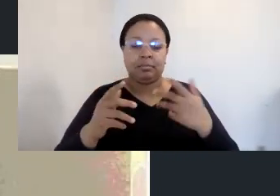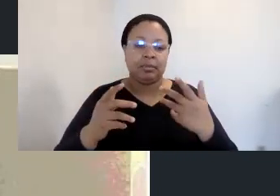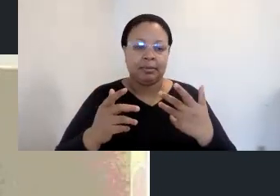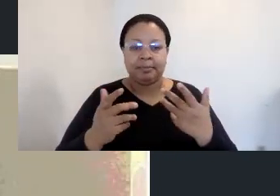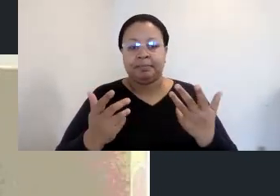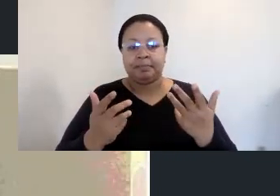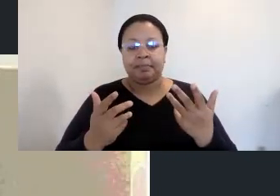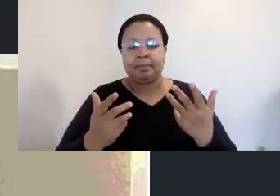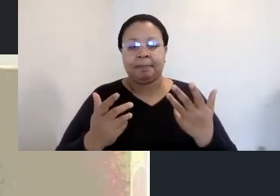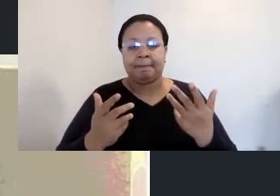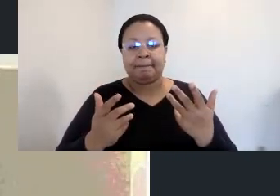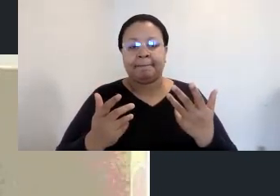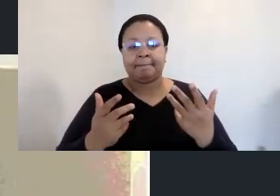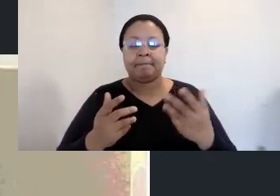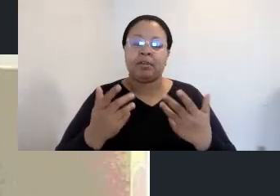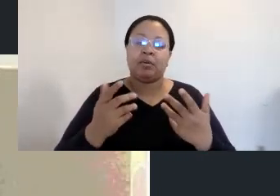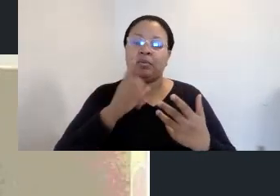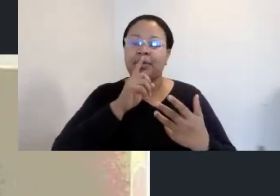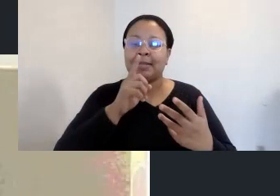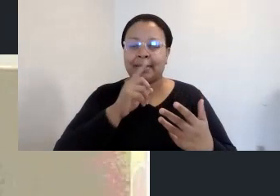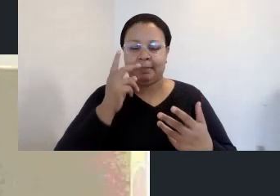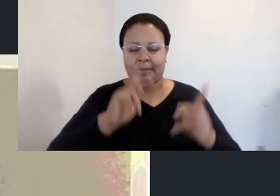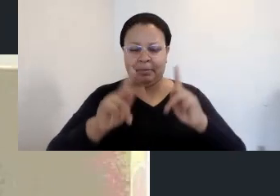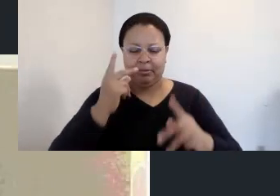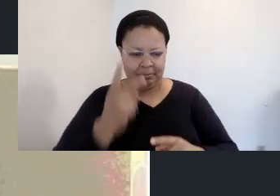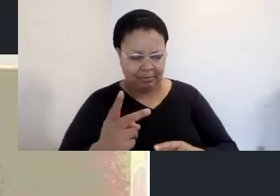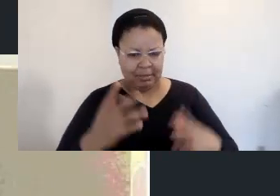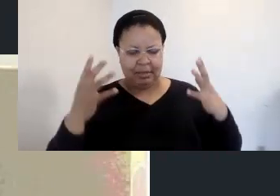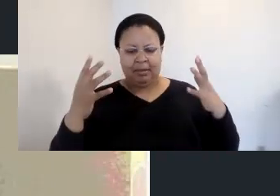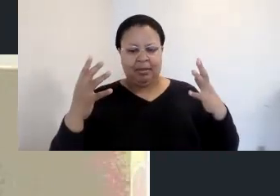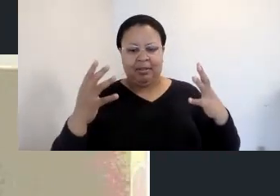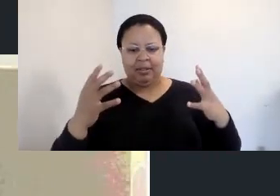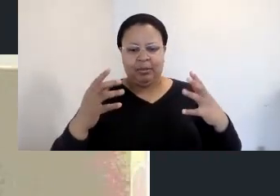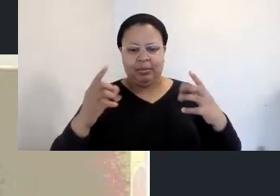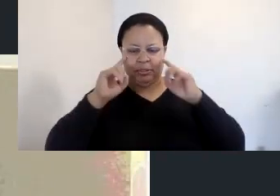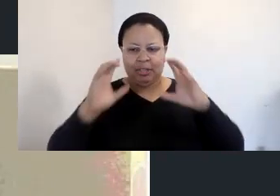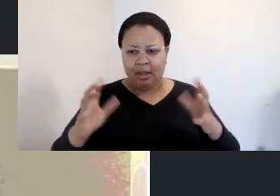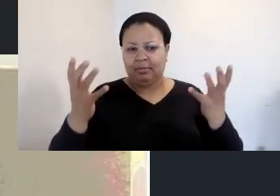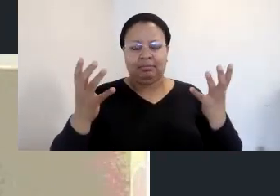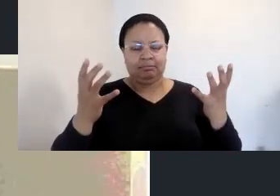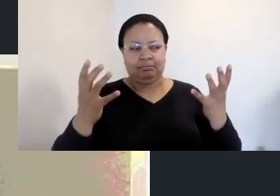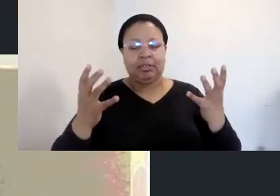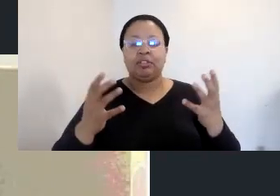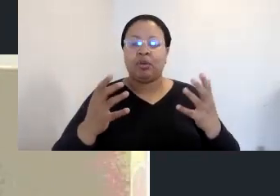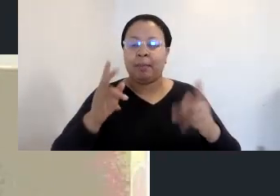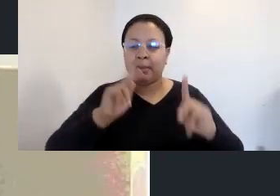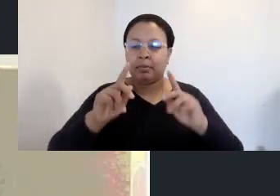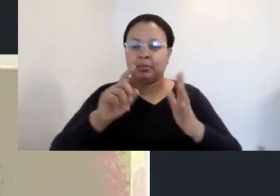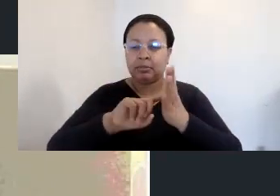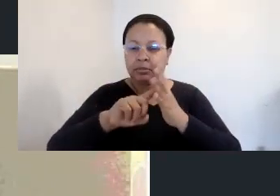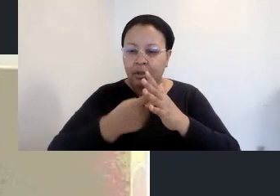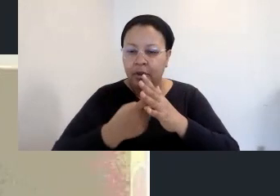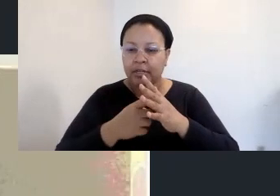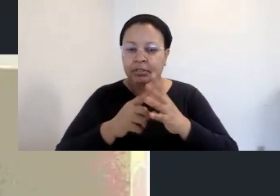really powerful, were visceral, and this led to eventually public buses that